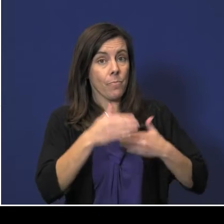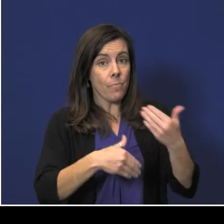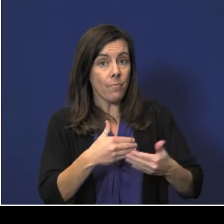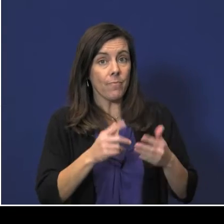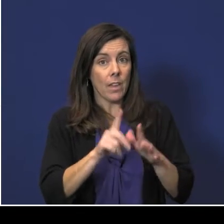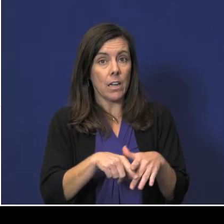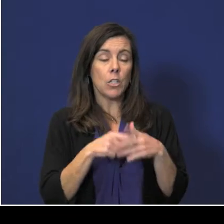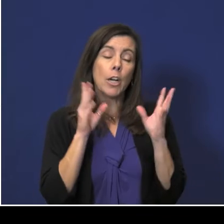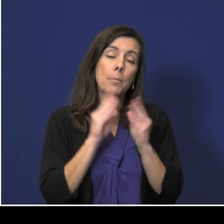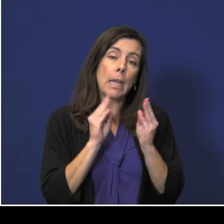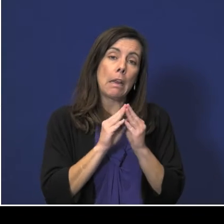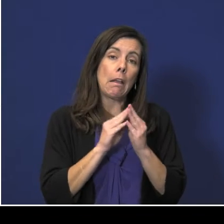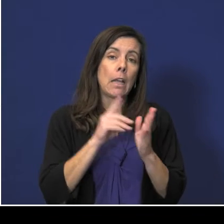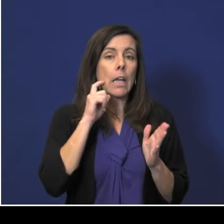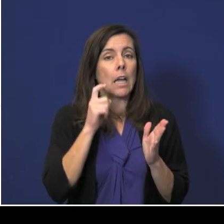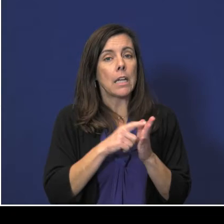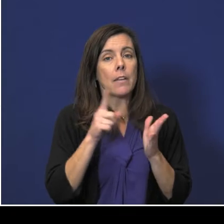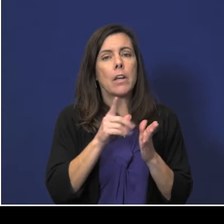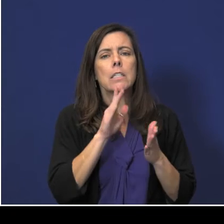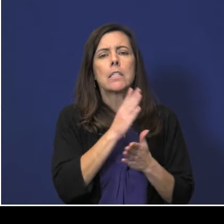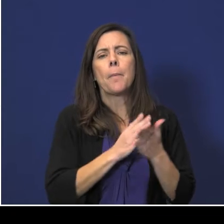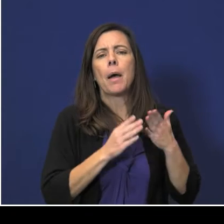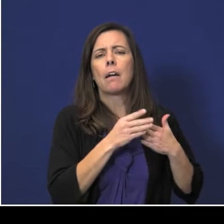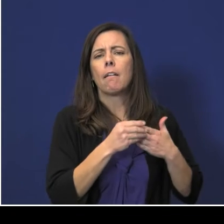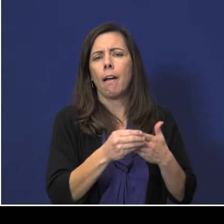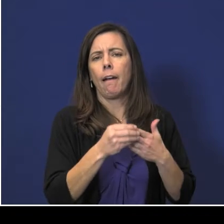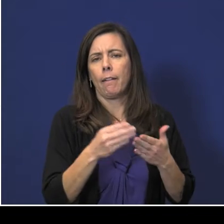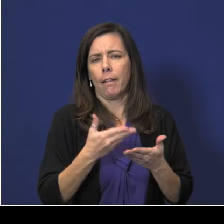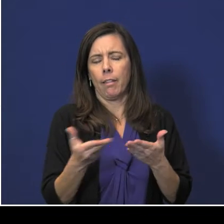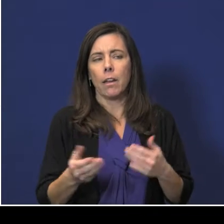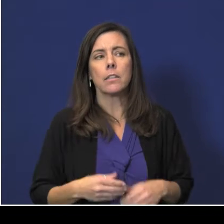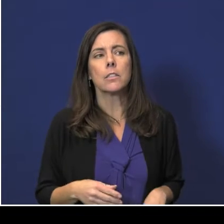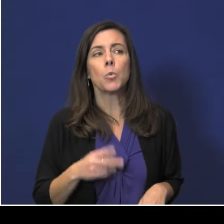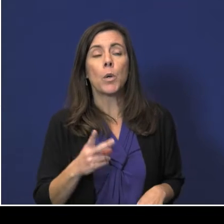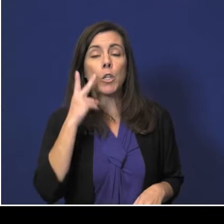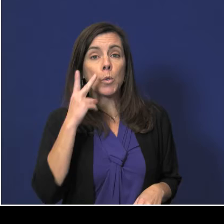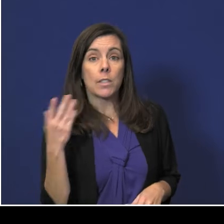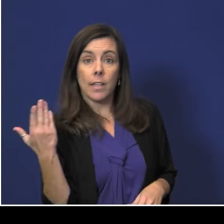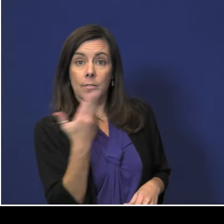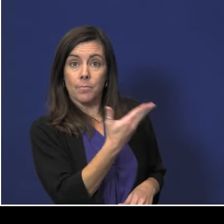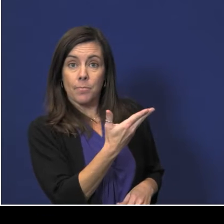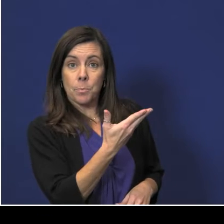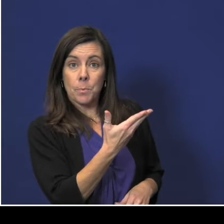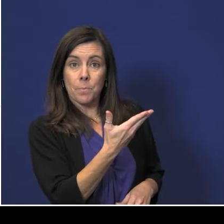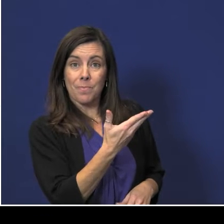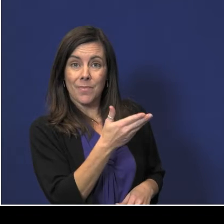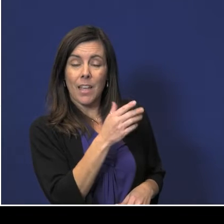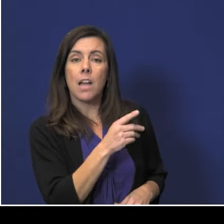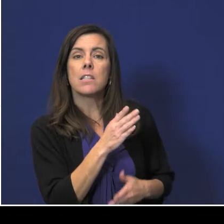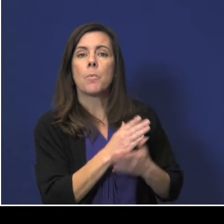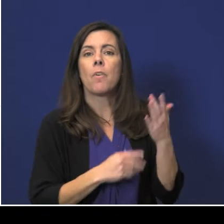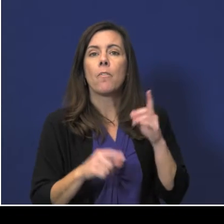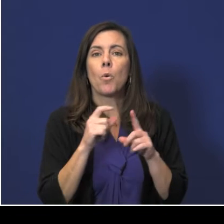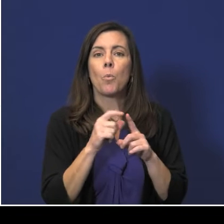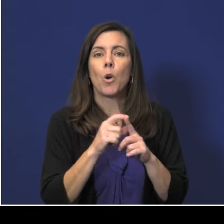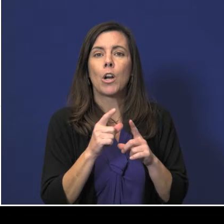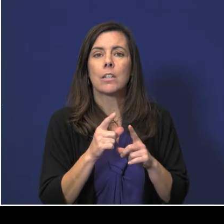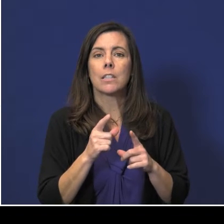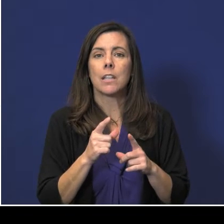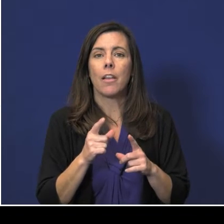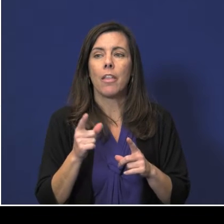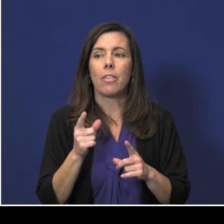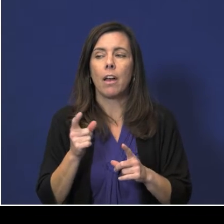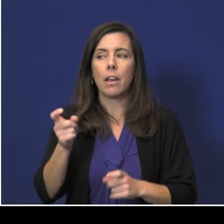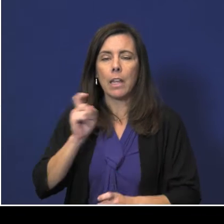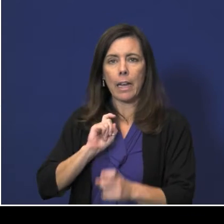meetings, we identified some guiding principles. And so what you're seeing up on the screen right now are some of those words that were given to us and